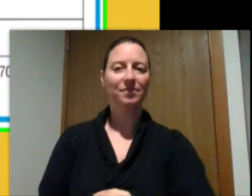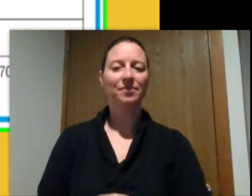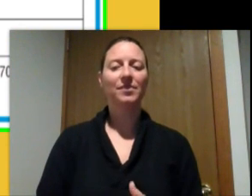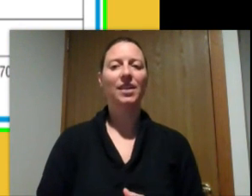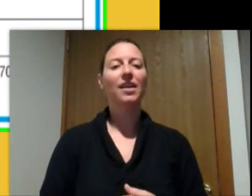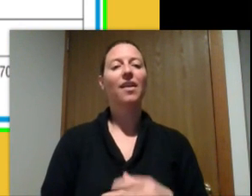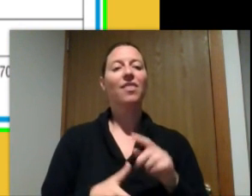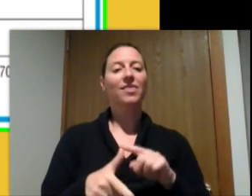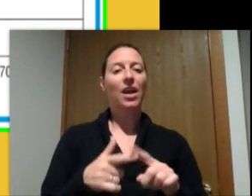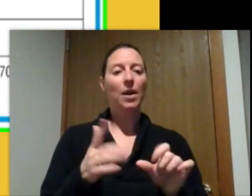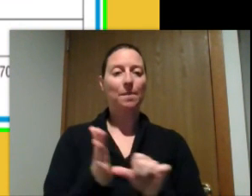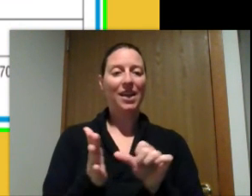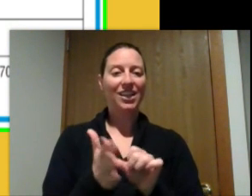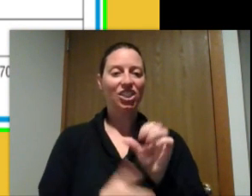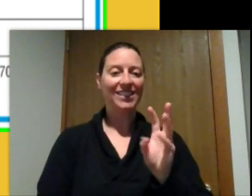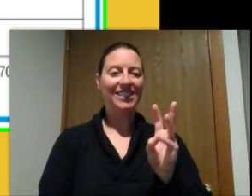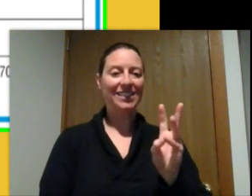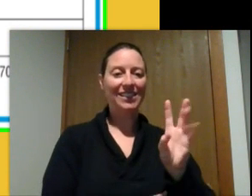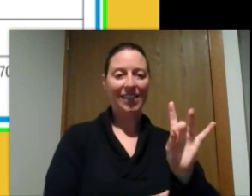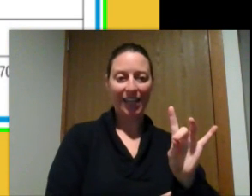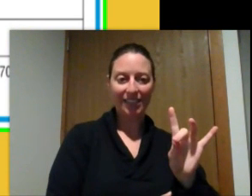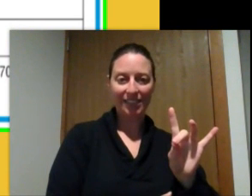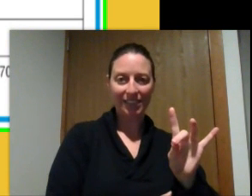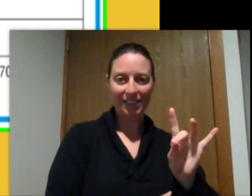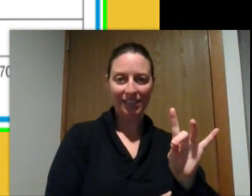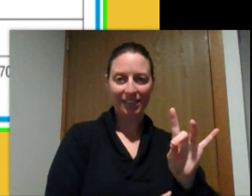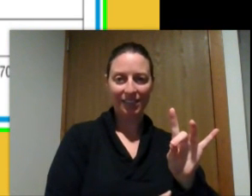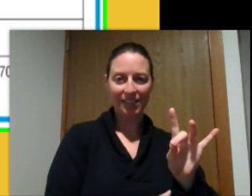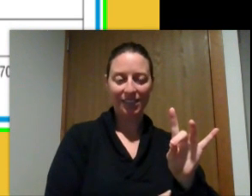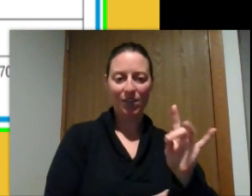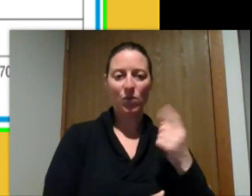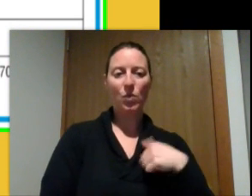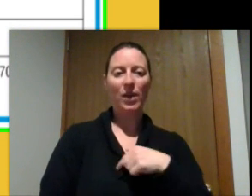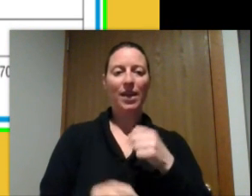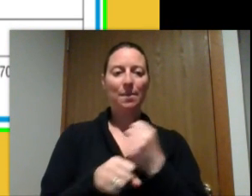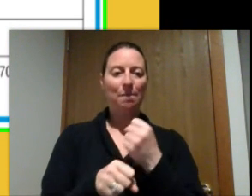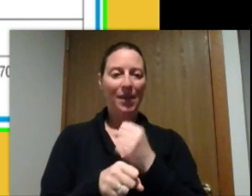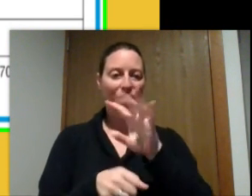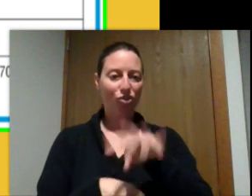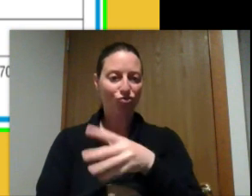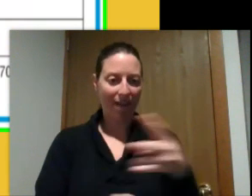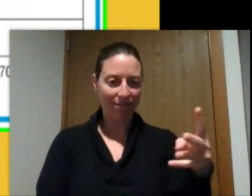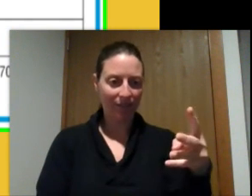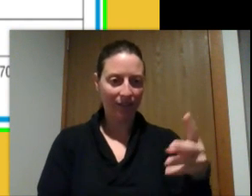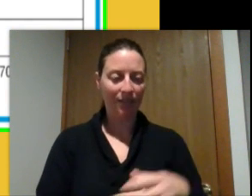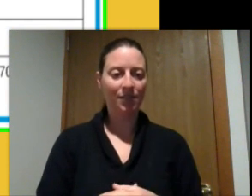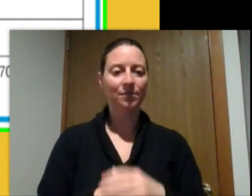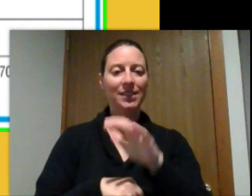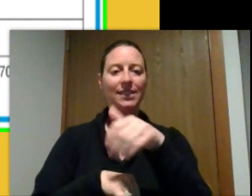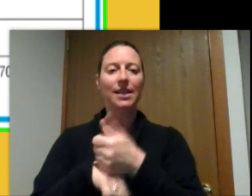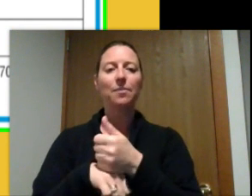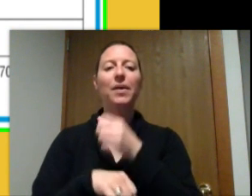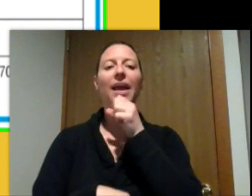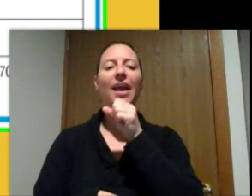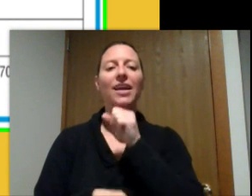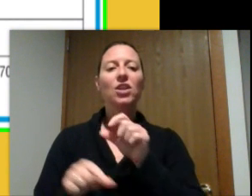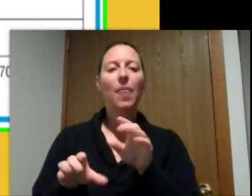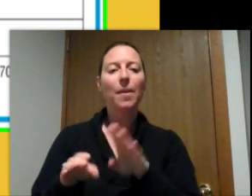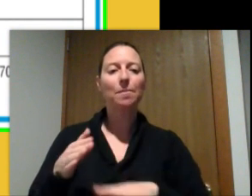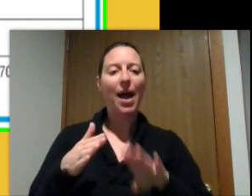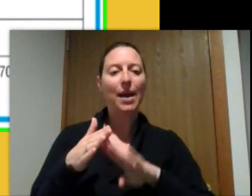Then on page 668, we can make our graph. Set up the age on the bottom with